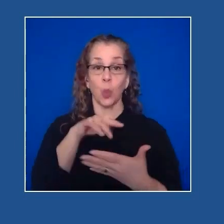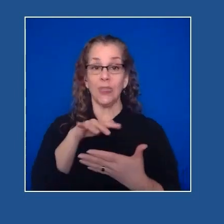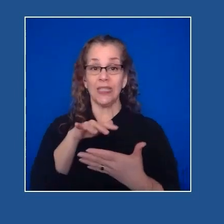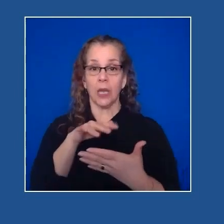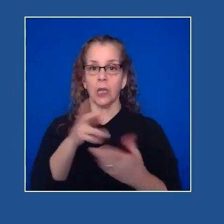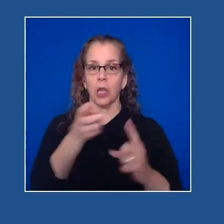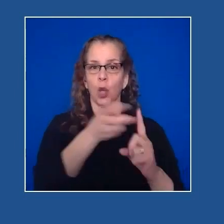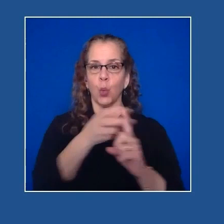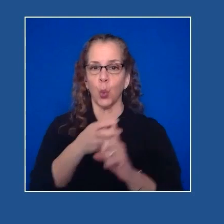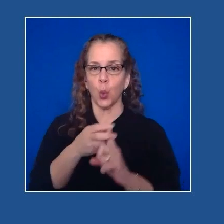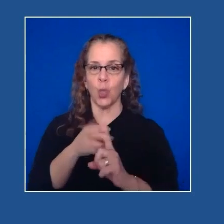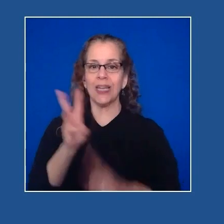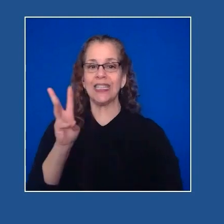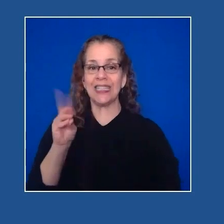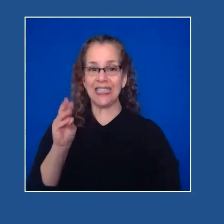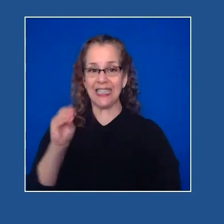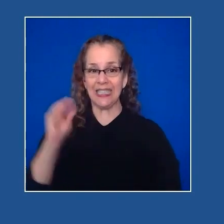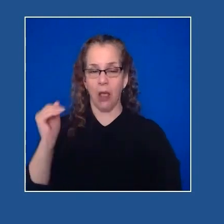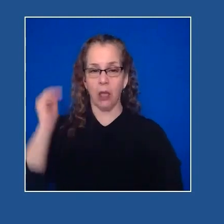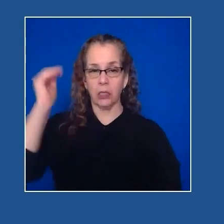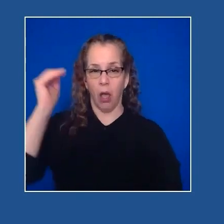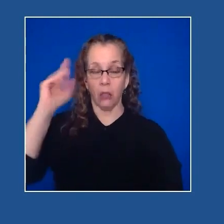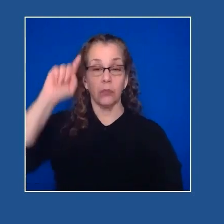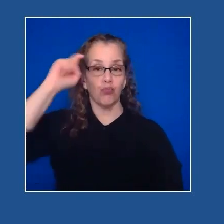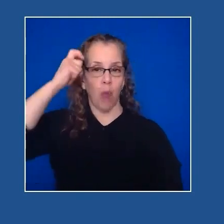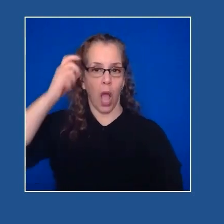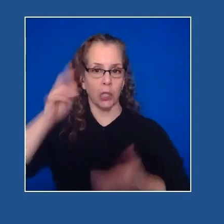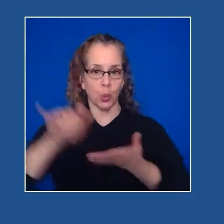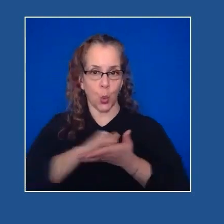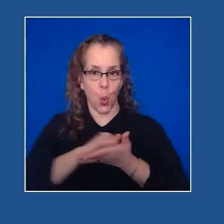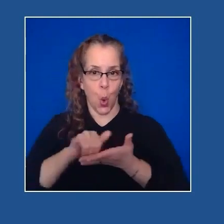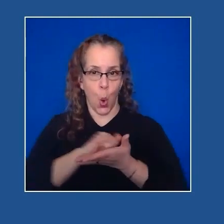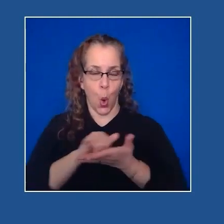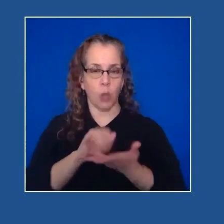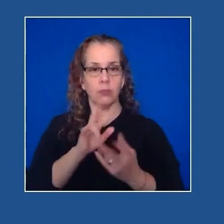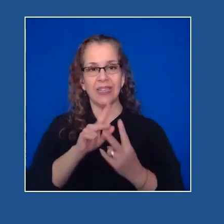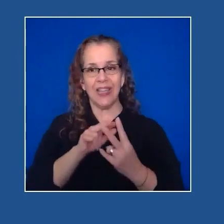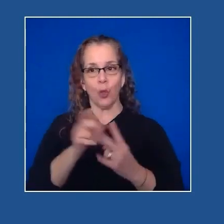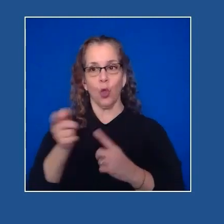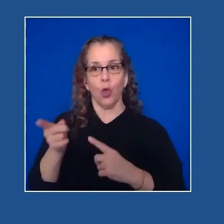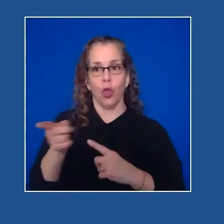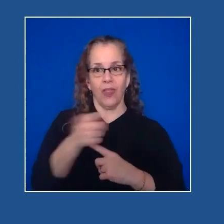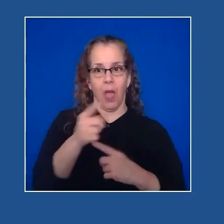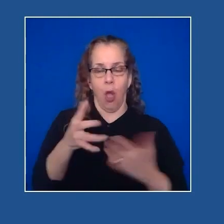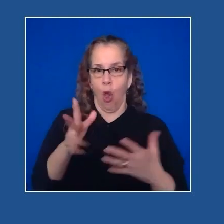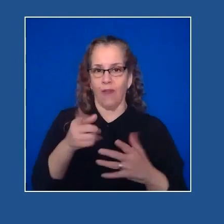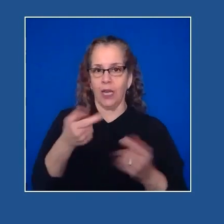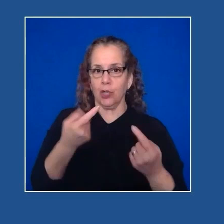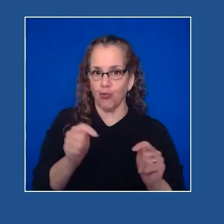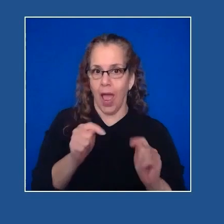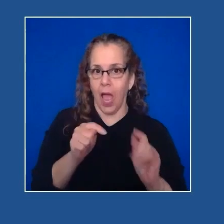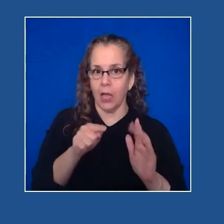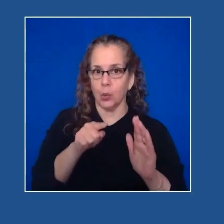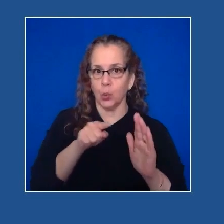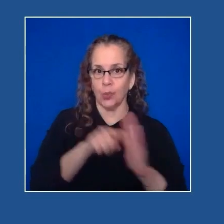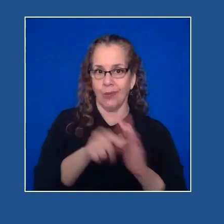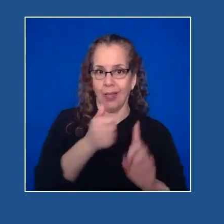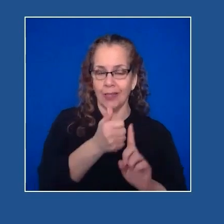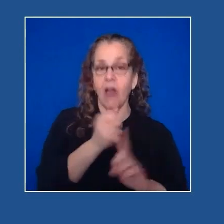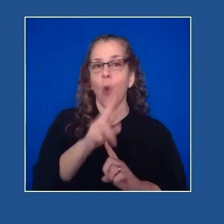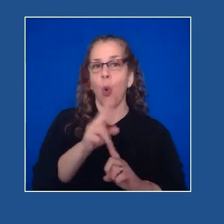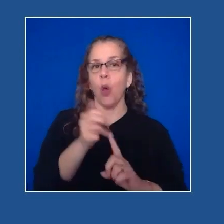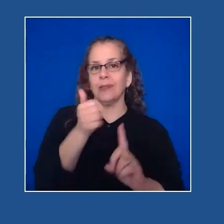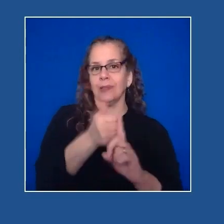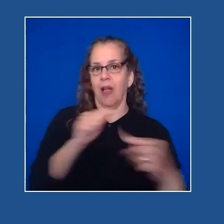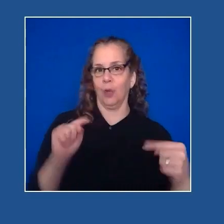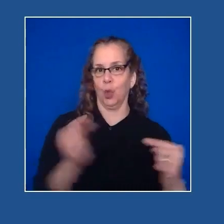adults from the community in the Bronx in New York who either attempted suicide or self-harmed in the past month. A